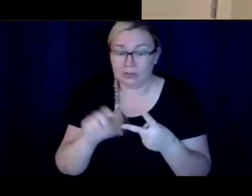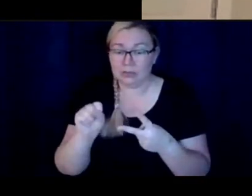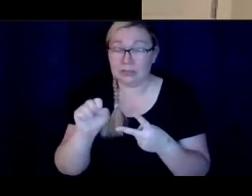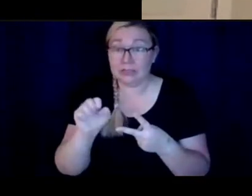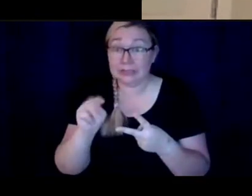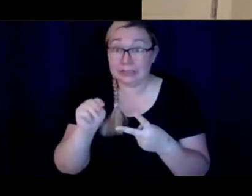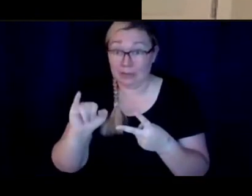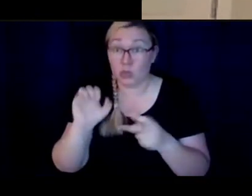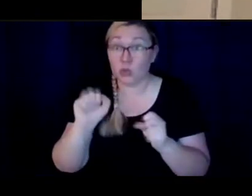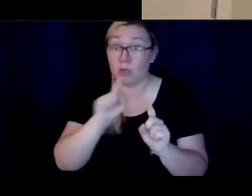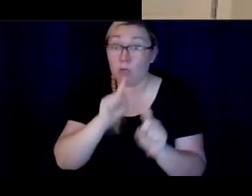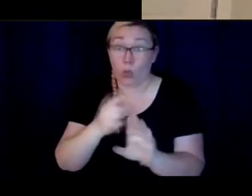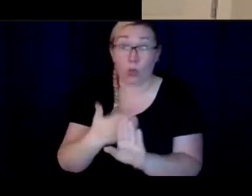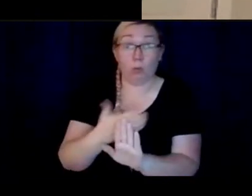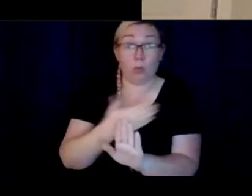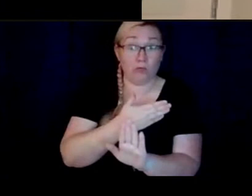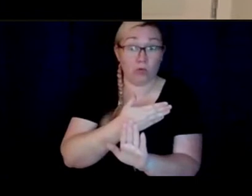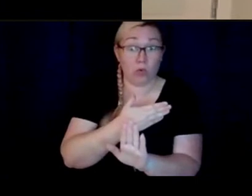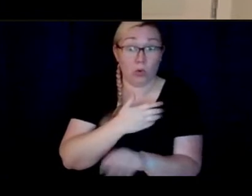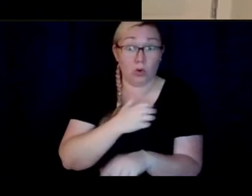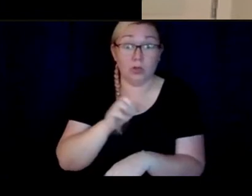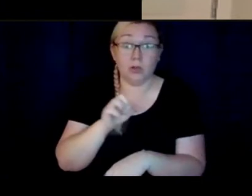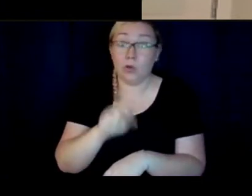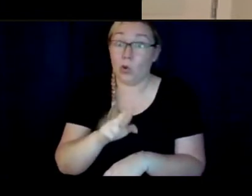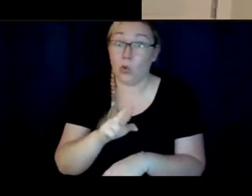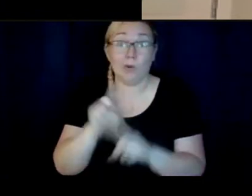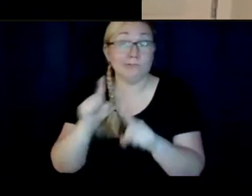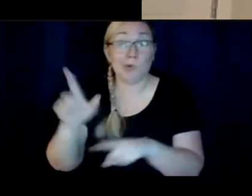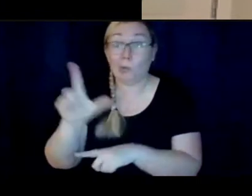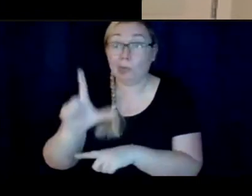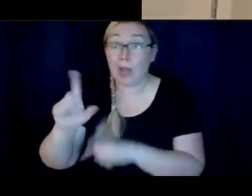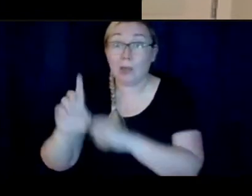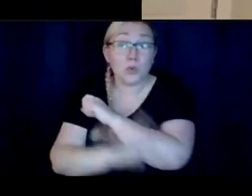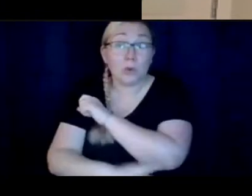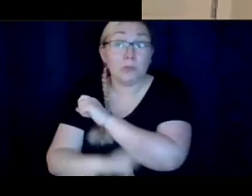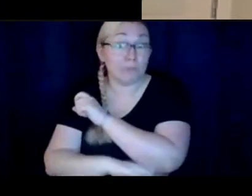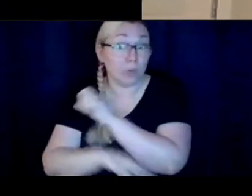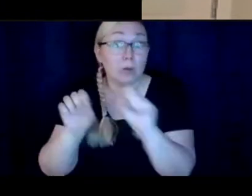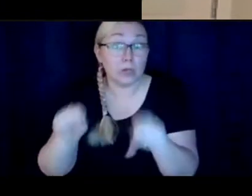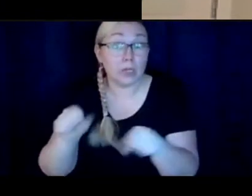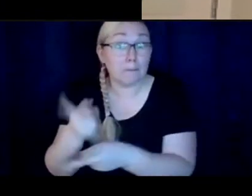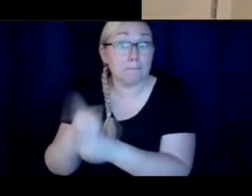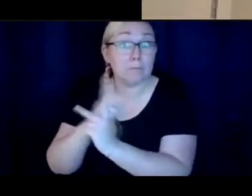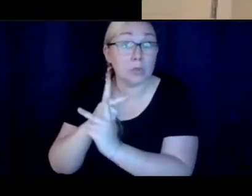pre-order, or you can add it to the library this fall.